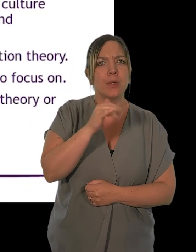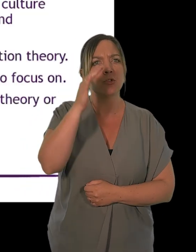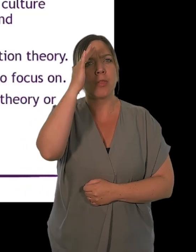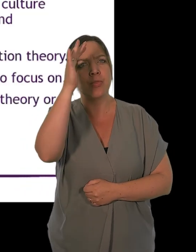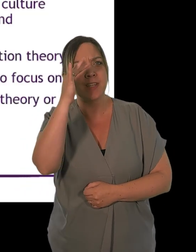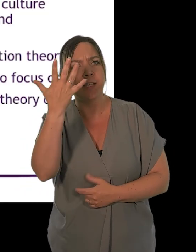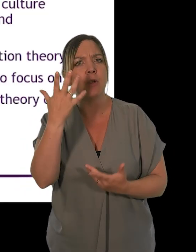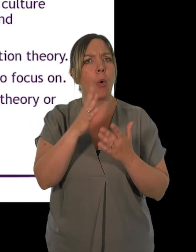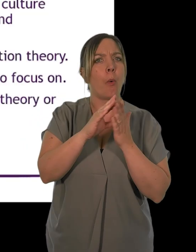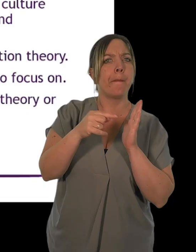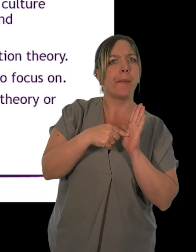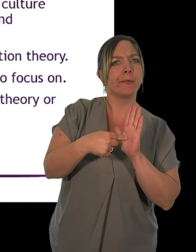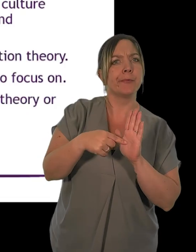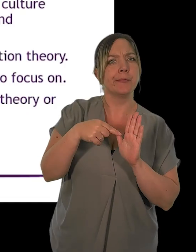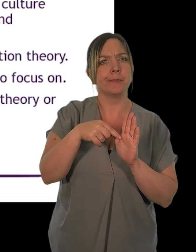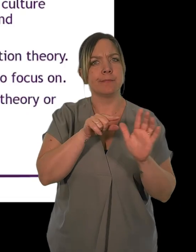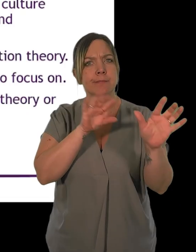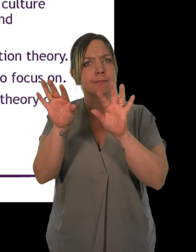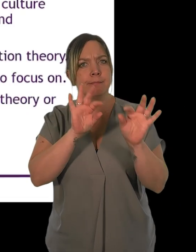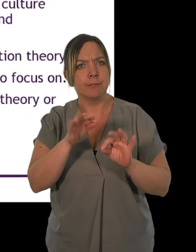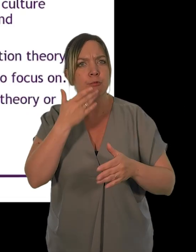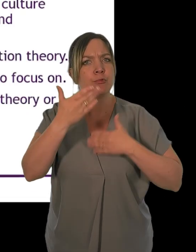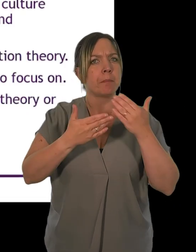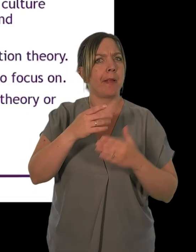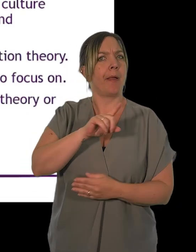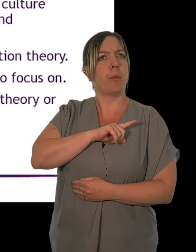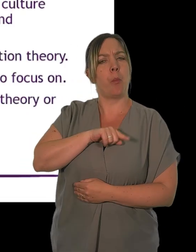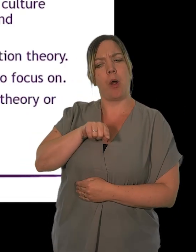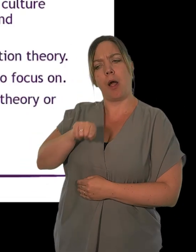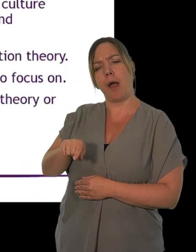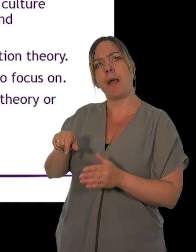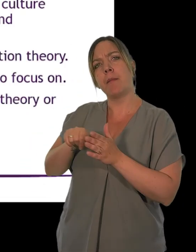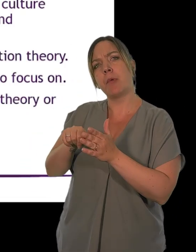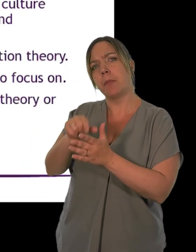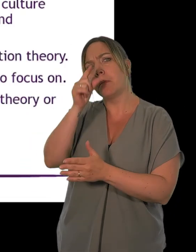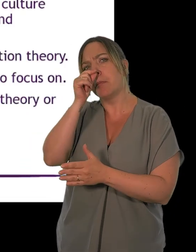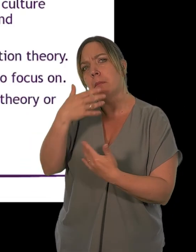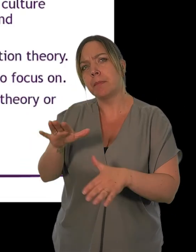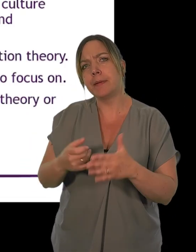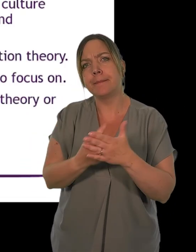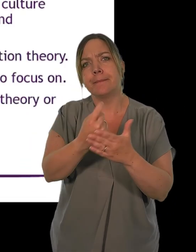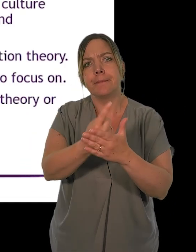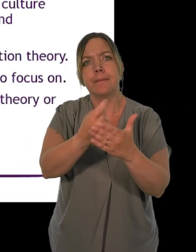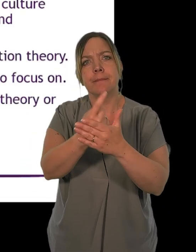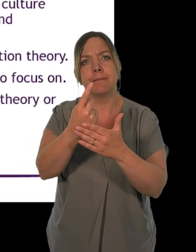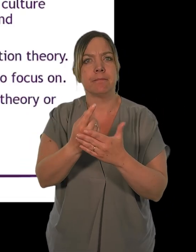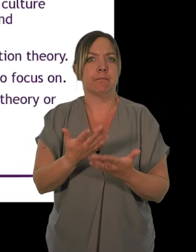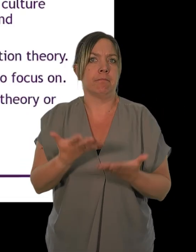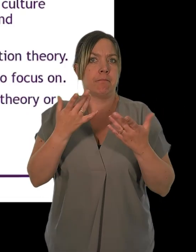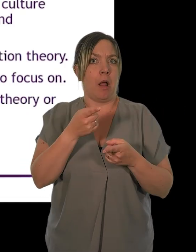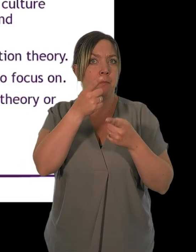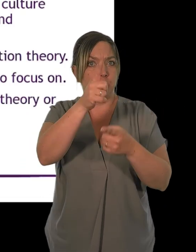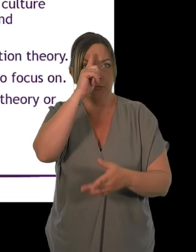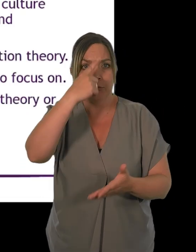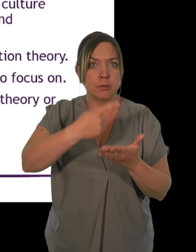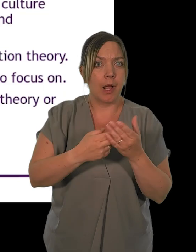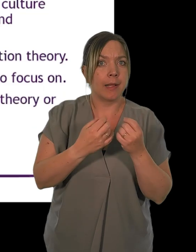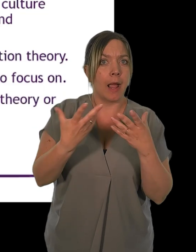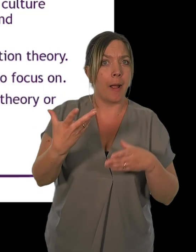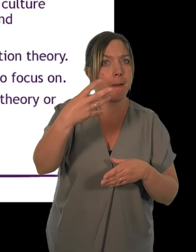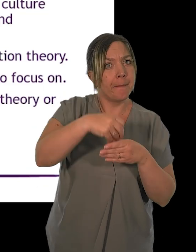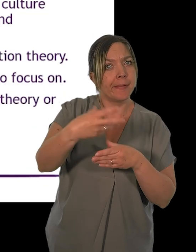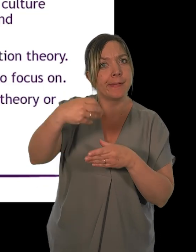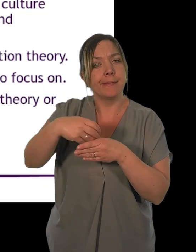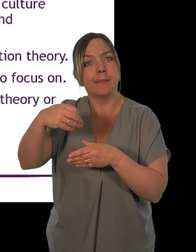occurred. It is up to you to decide how many to include, but 2 or 3 should be sufficient to show both